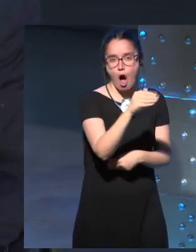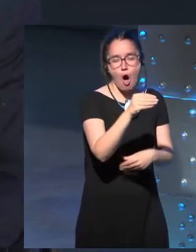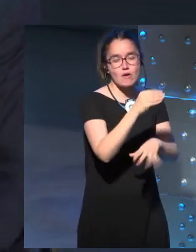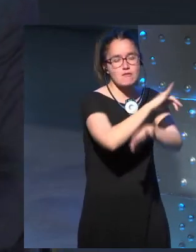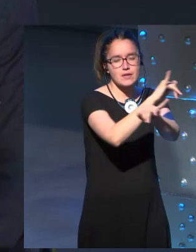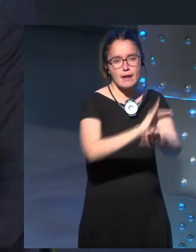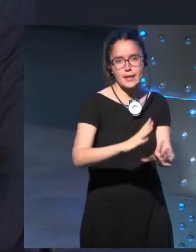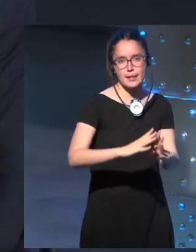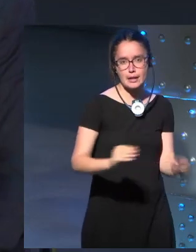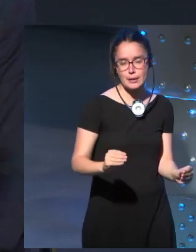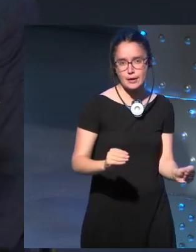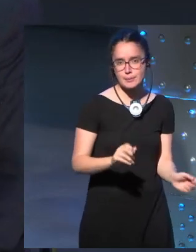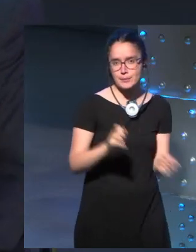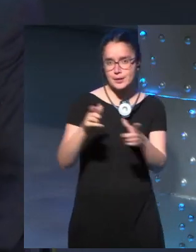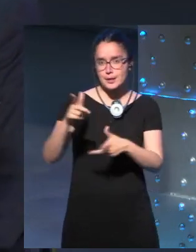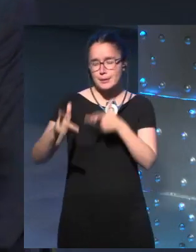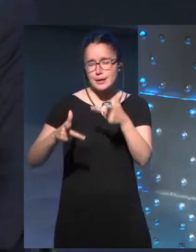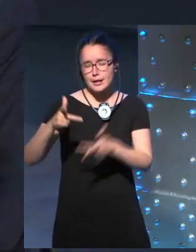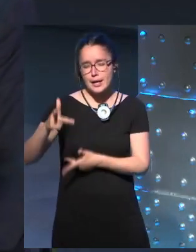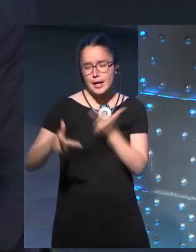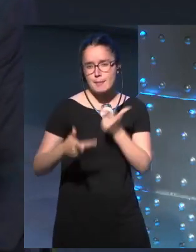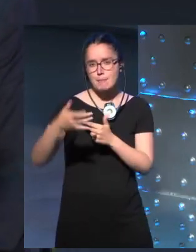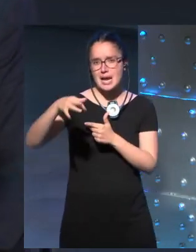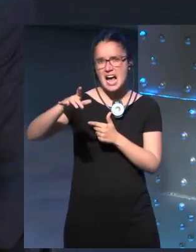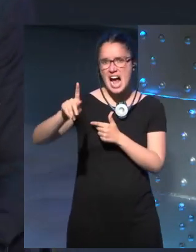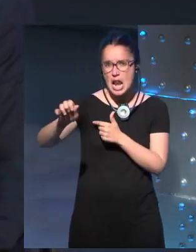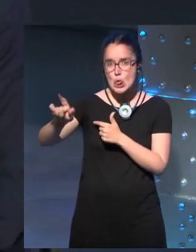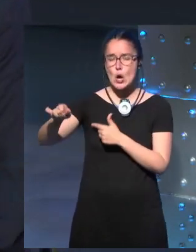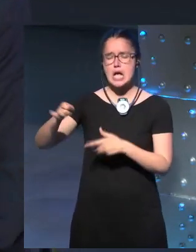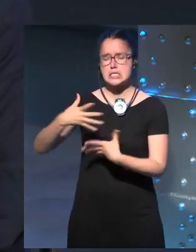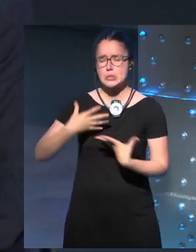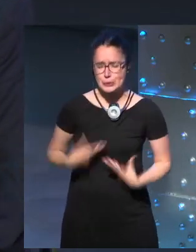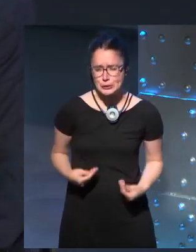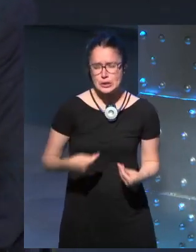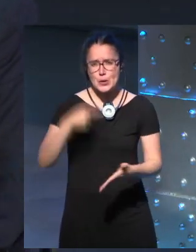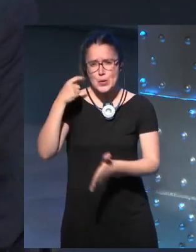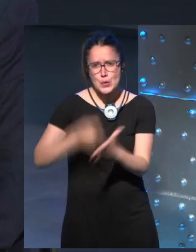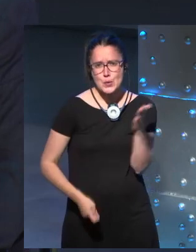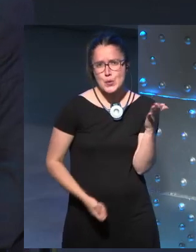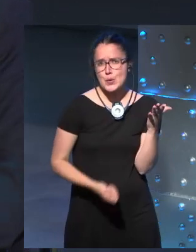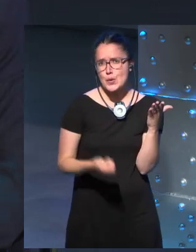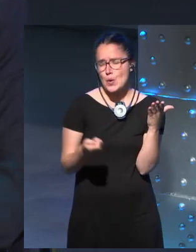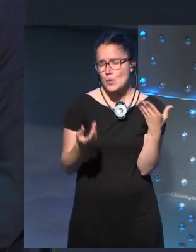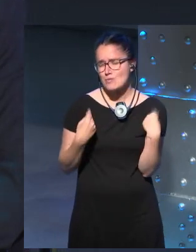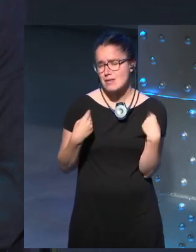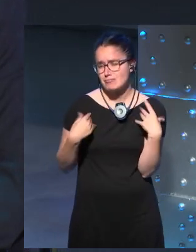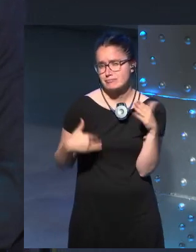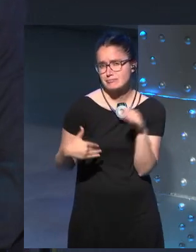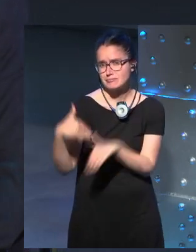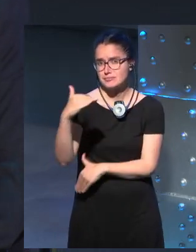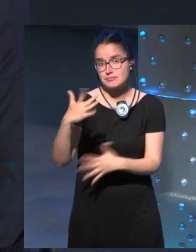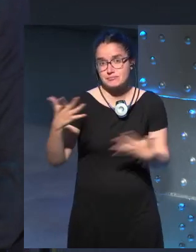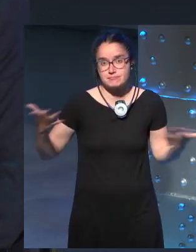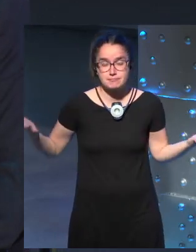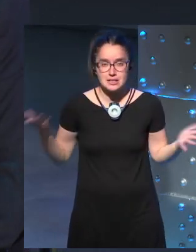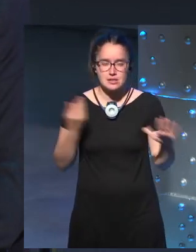moved from being a happy player in Andalusia to be a worker in Baracaldo, to go through very difficult times